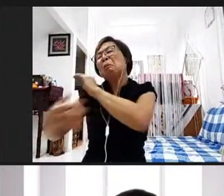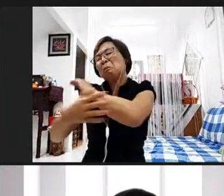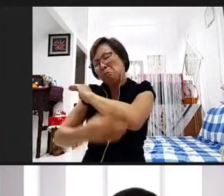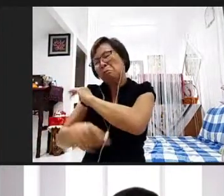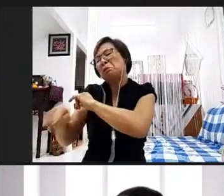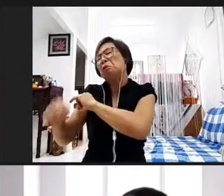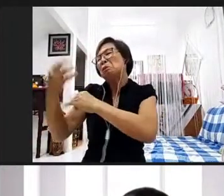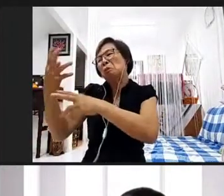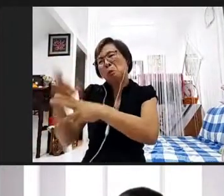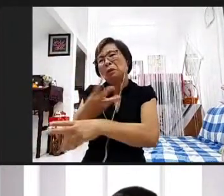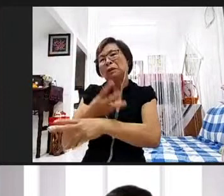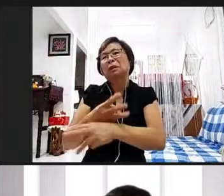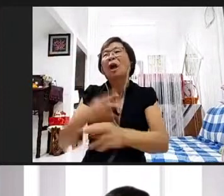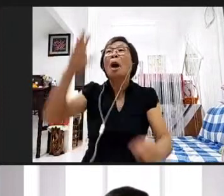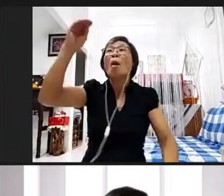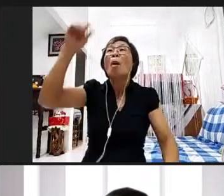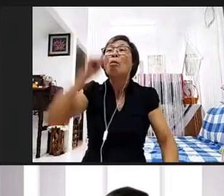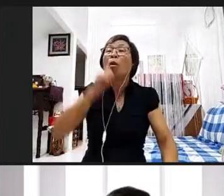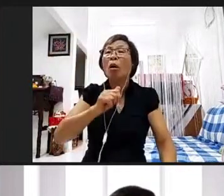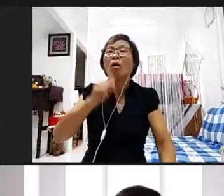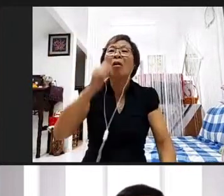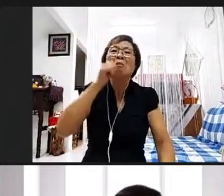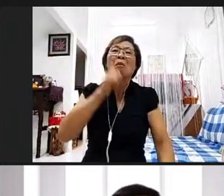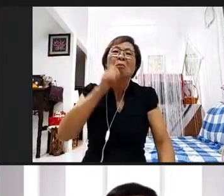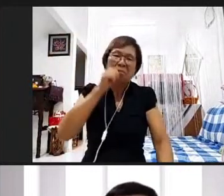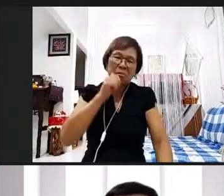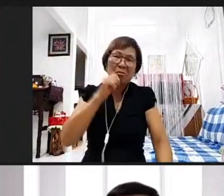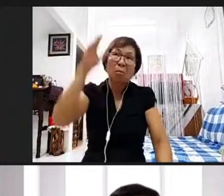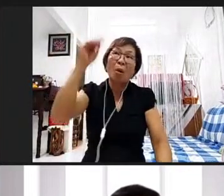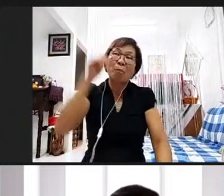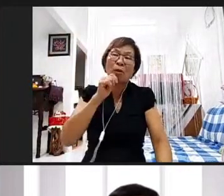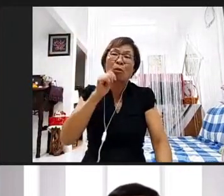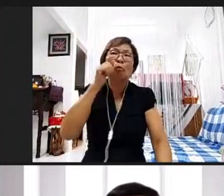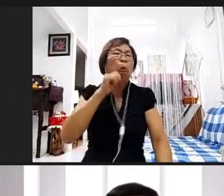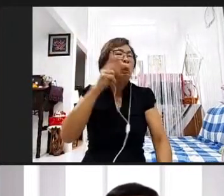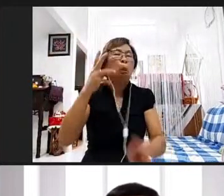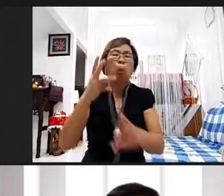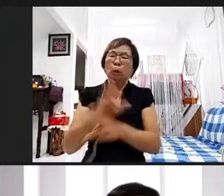Among the genders, I think the women are more affected